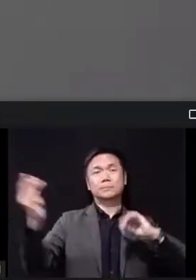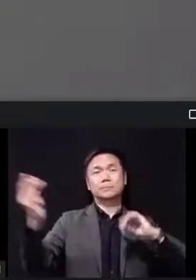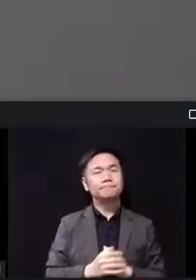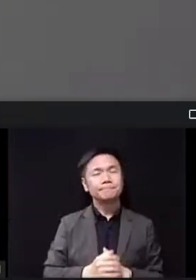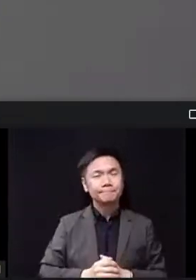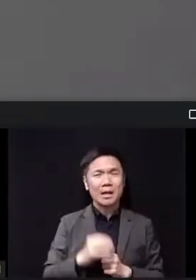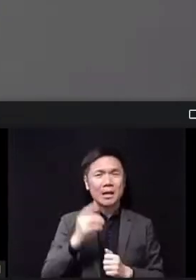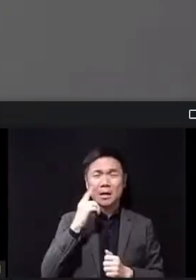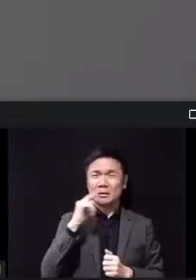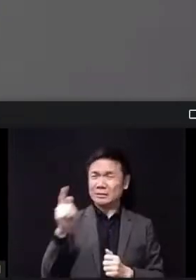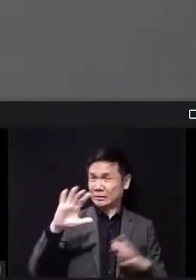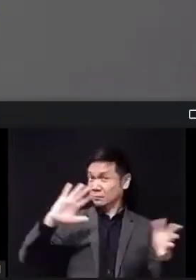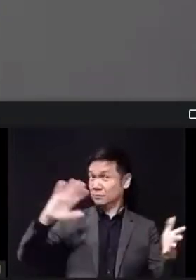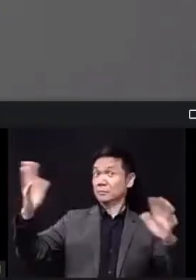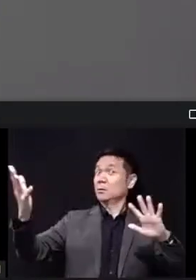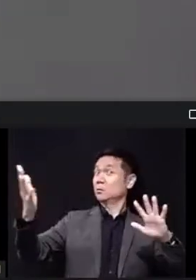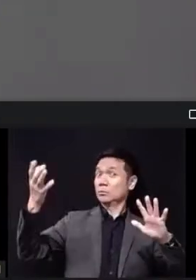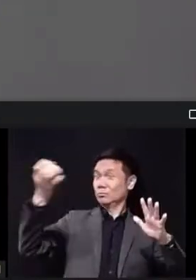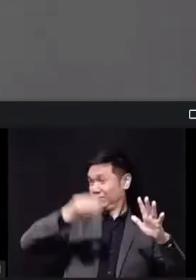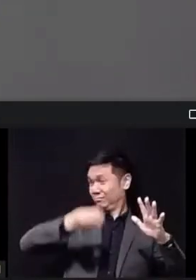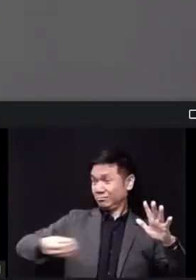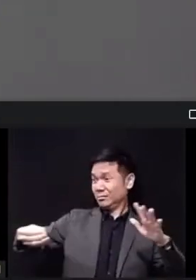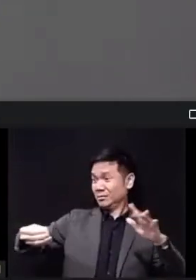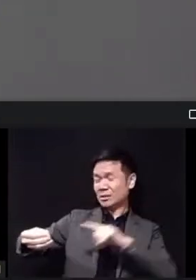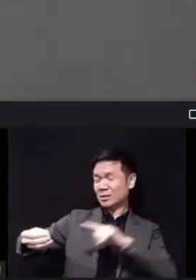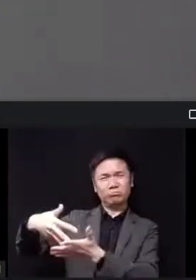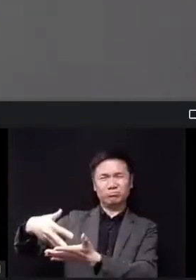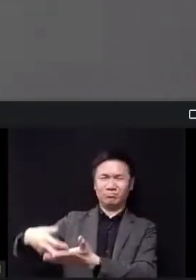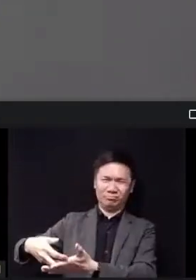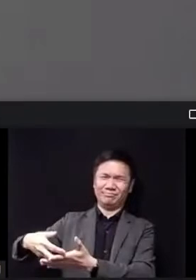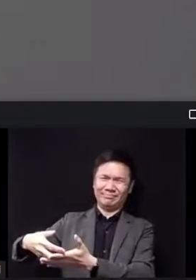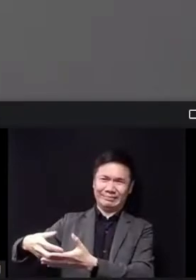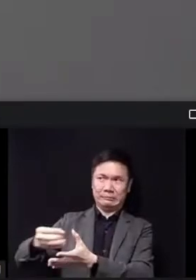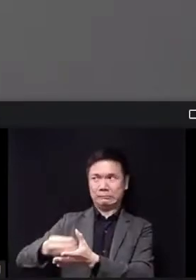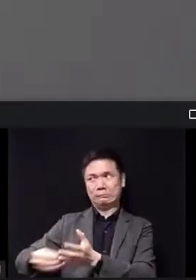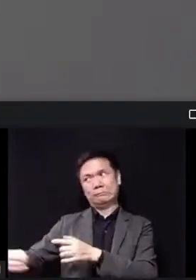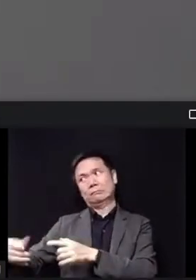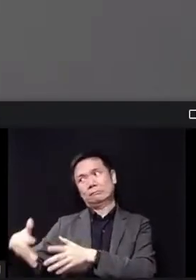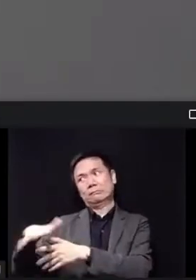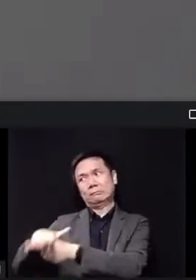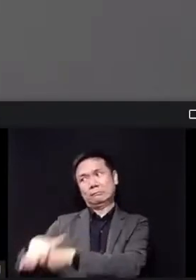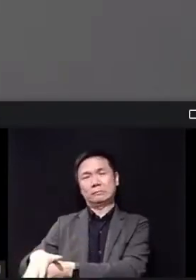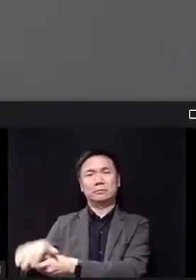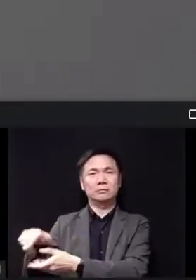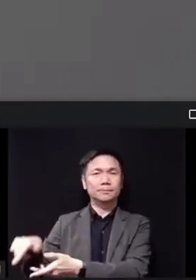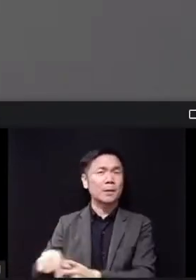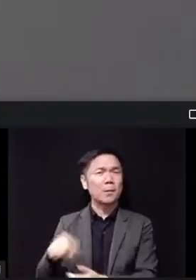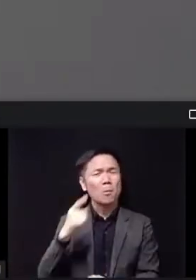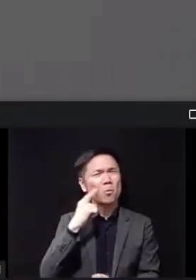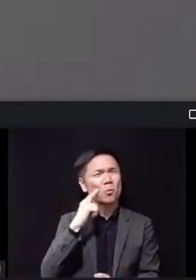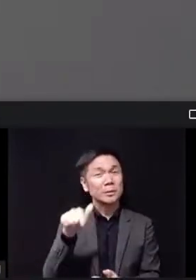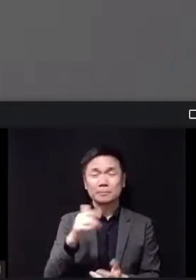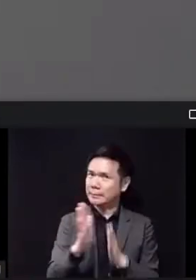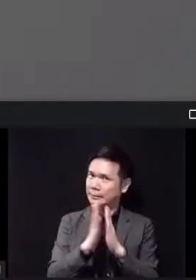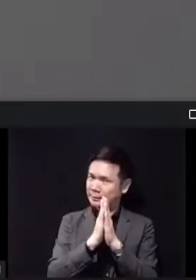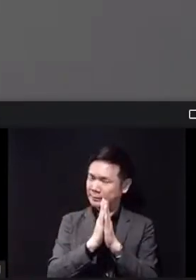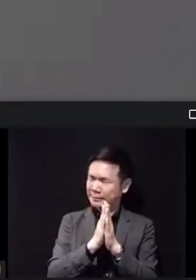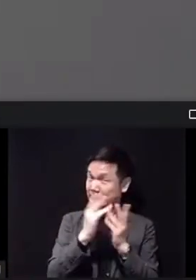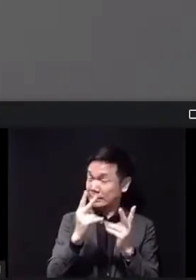especially the marginalized and the most vulnerable. And let us not lose